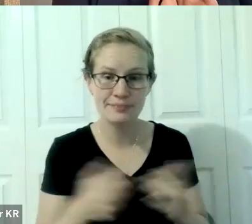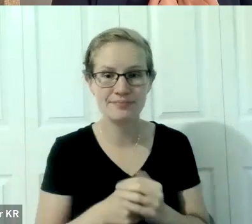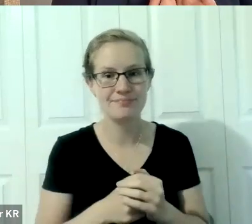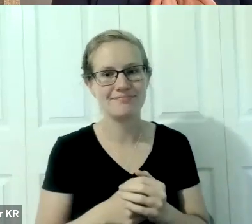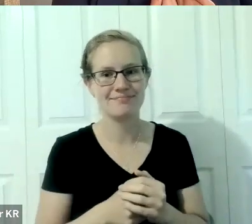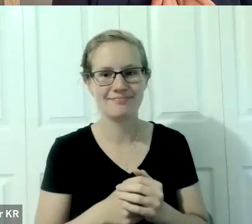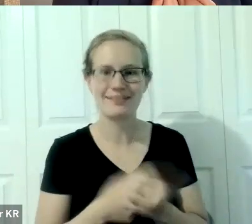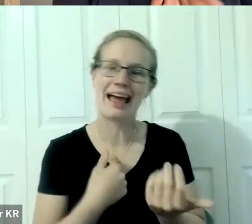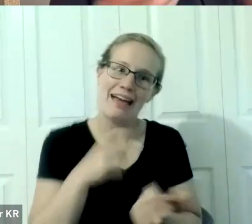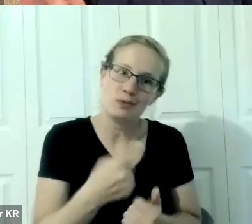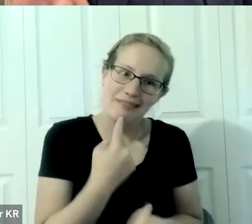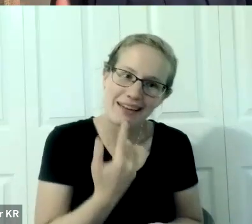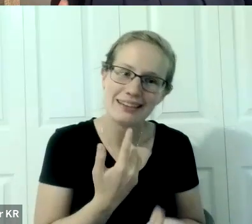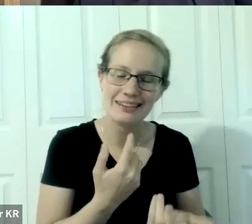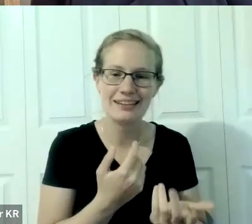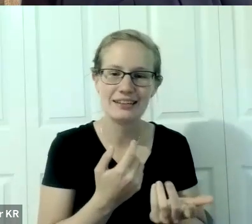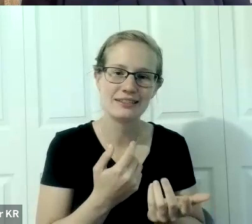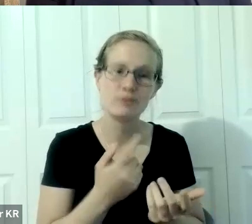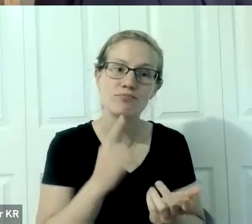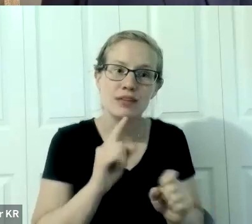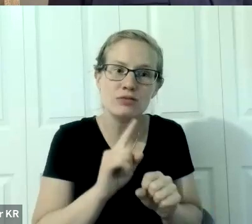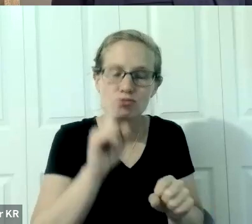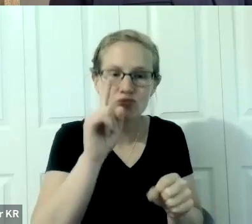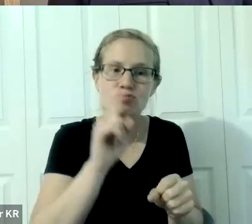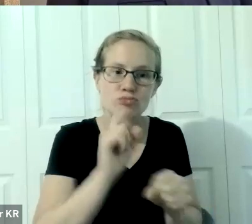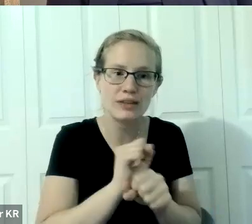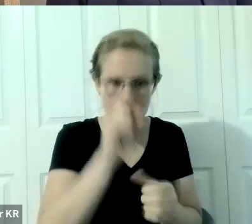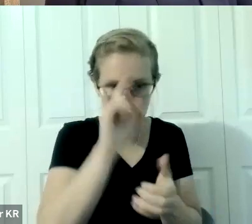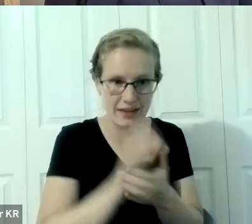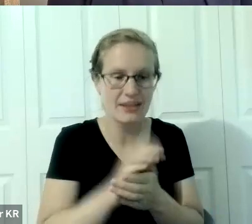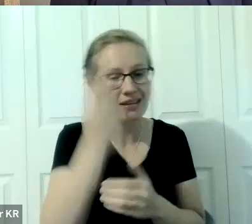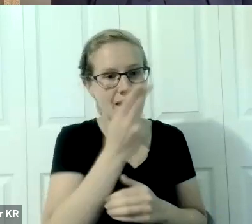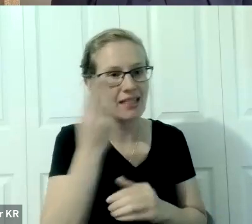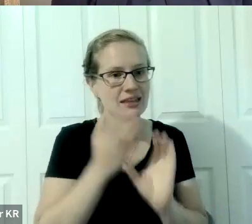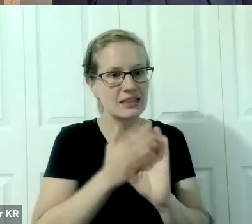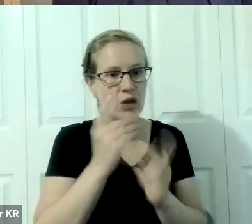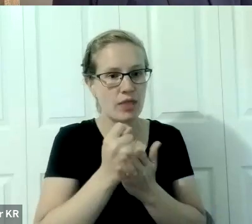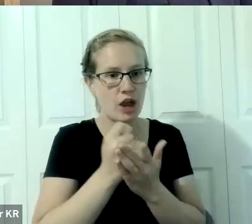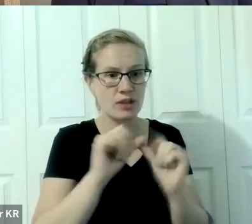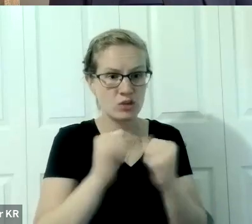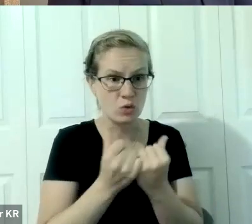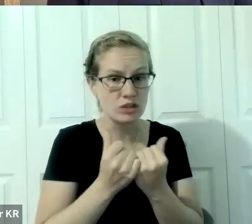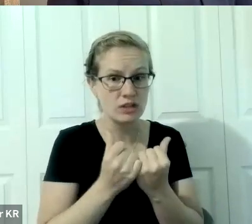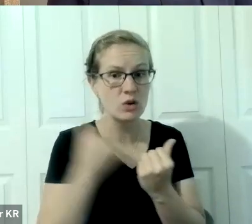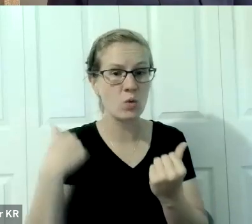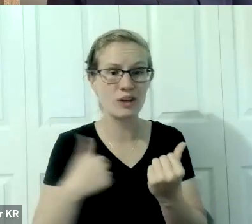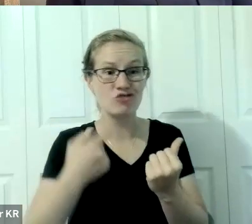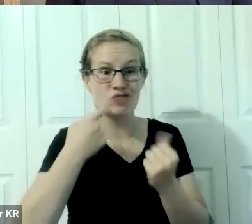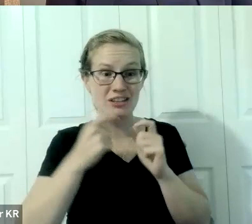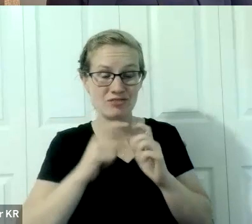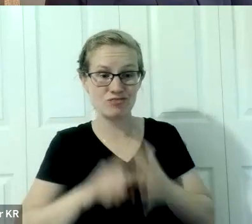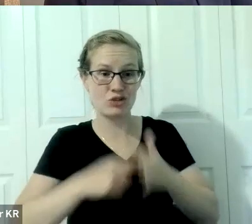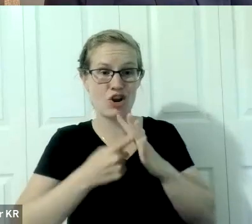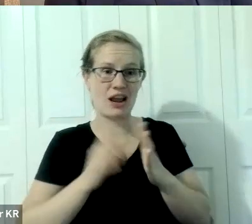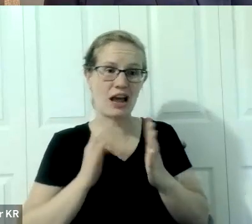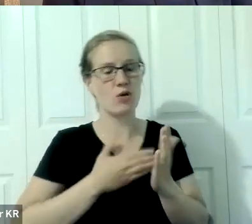to say this, but no, I really believe in the mission, the Catholic Psychotherapy Association. We actually just launched our